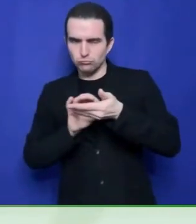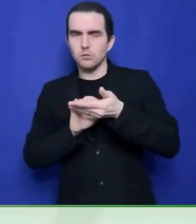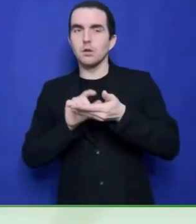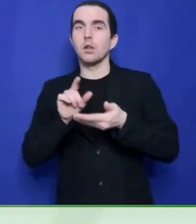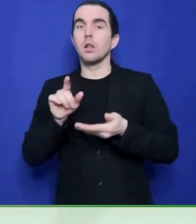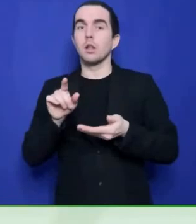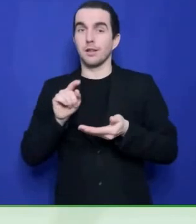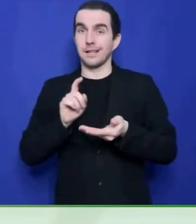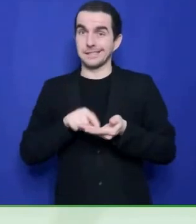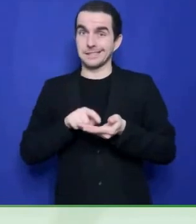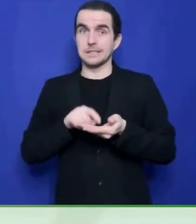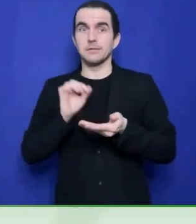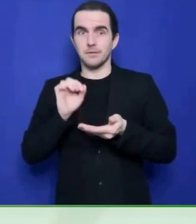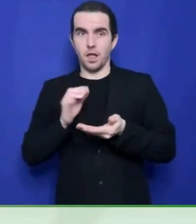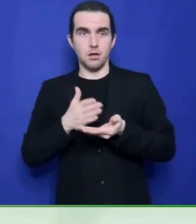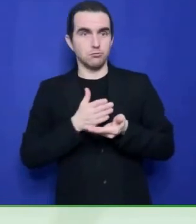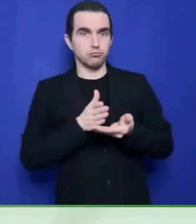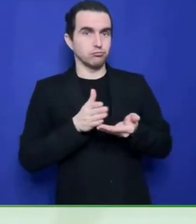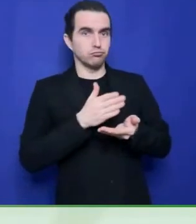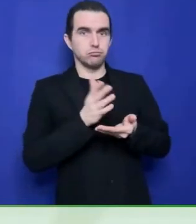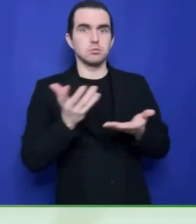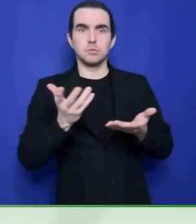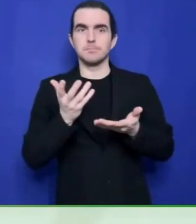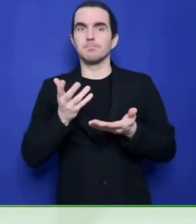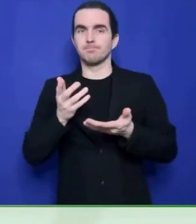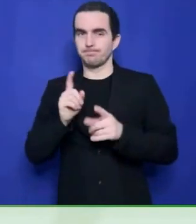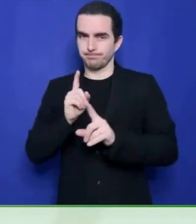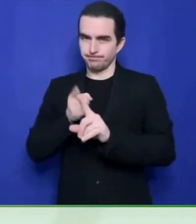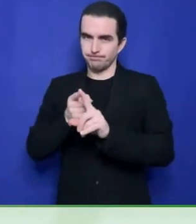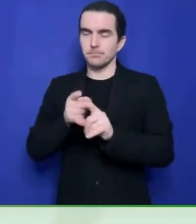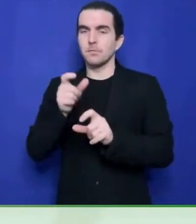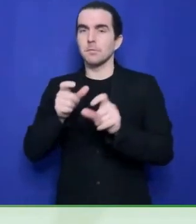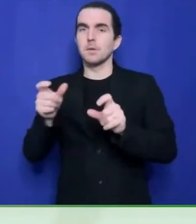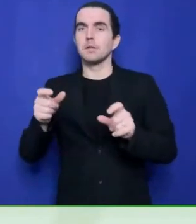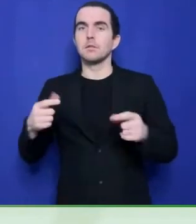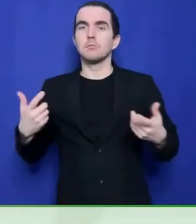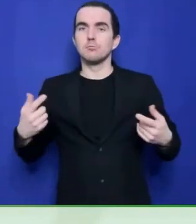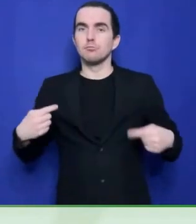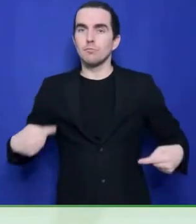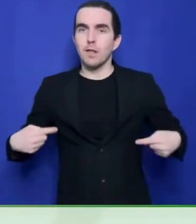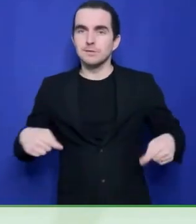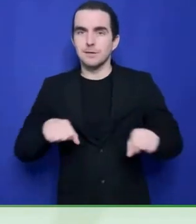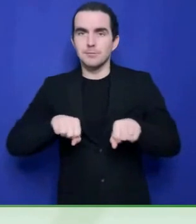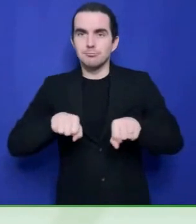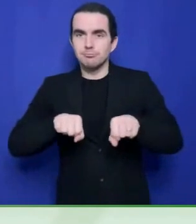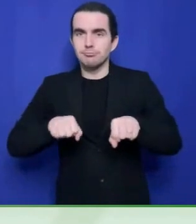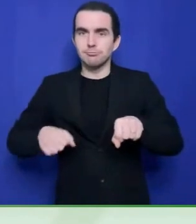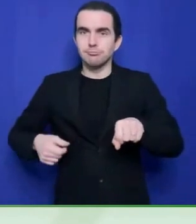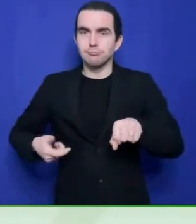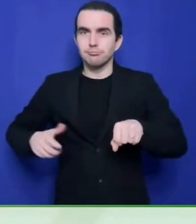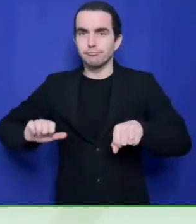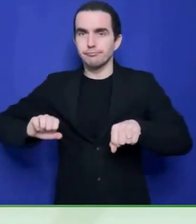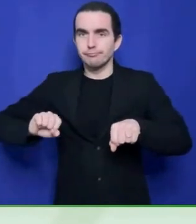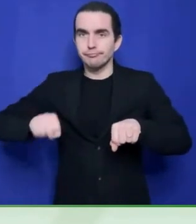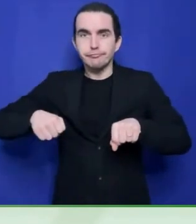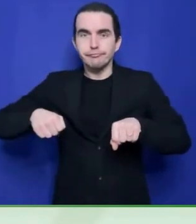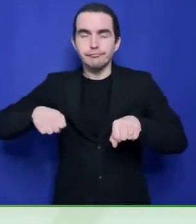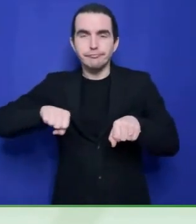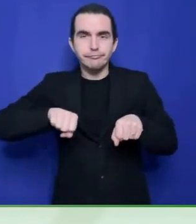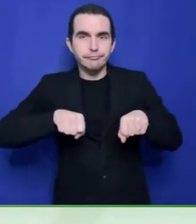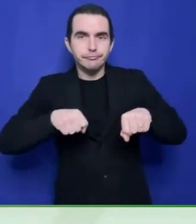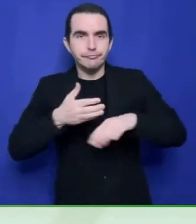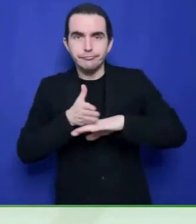created which helps users navigate from point A to point B,